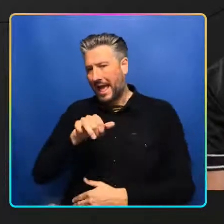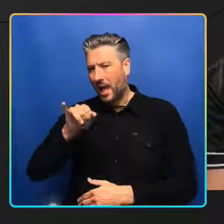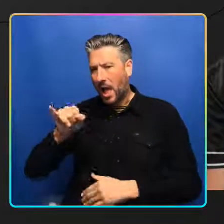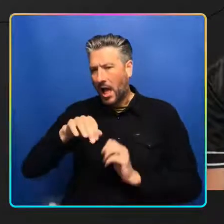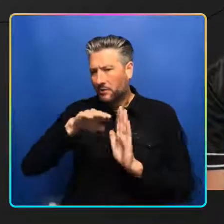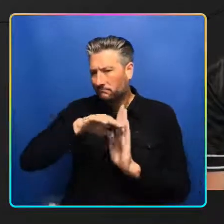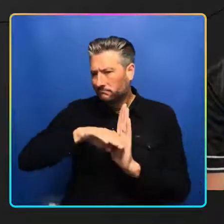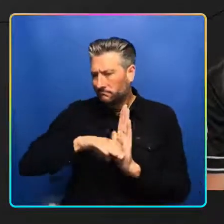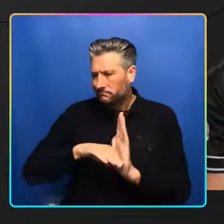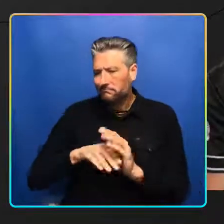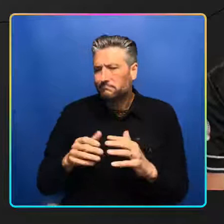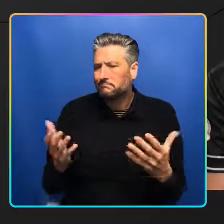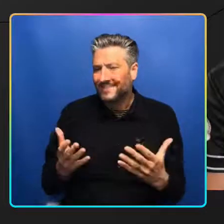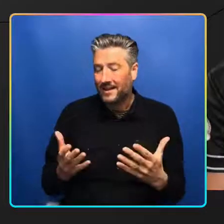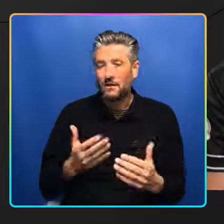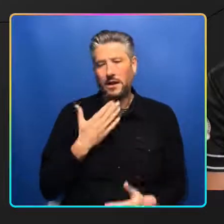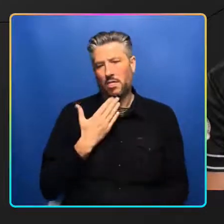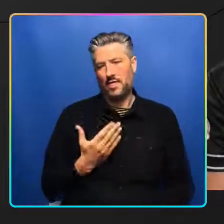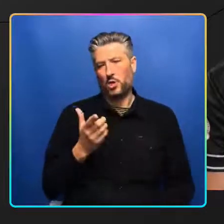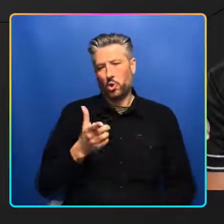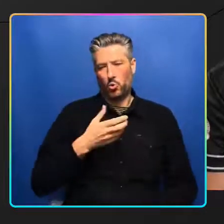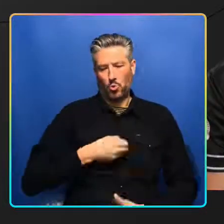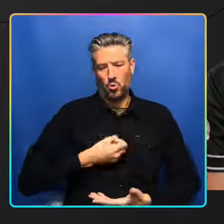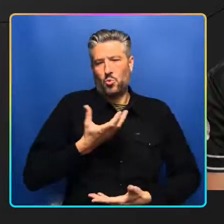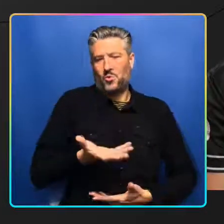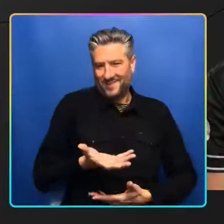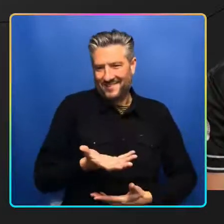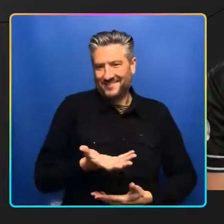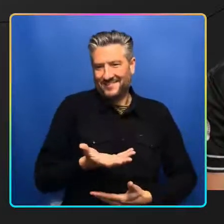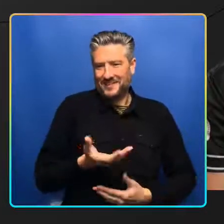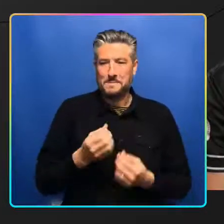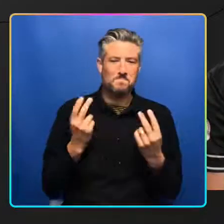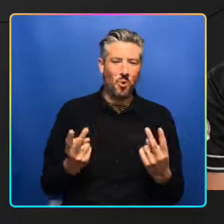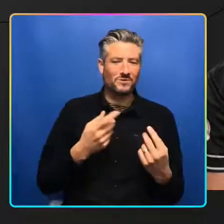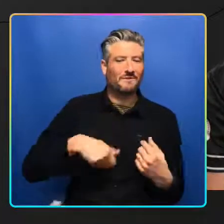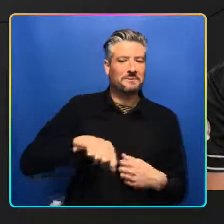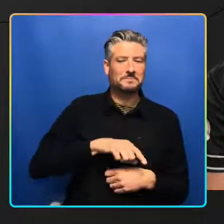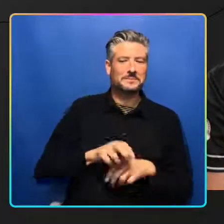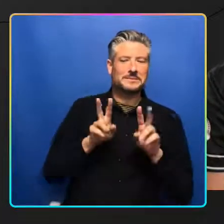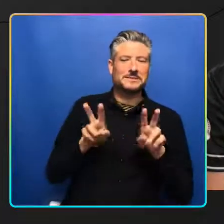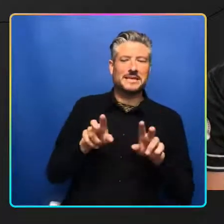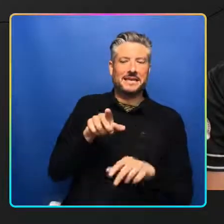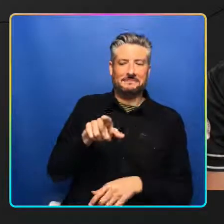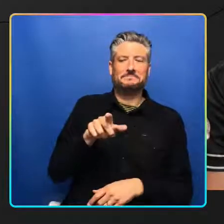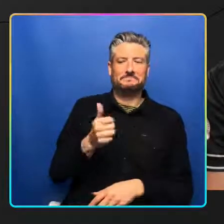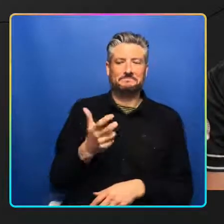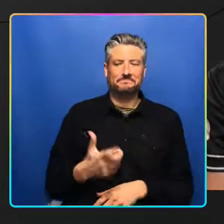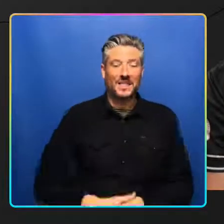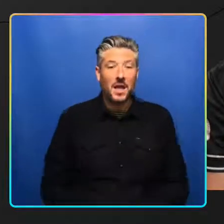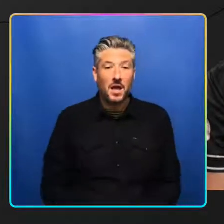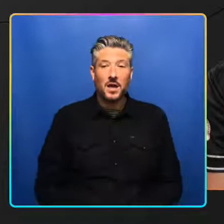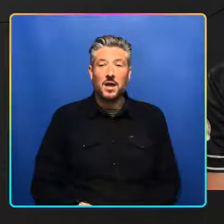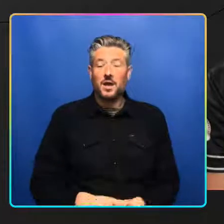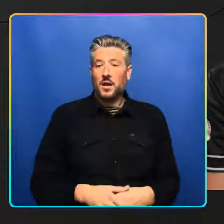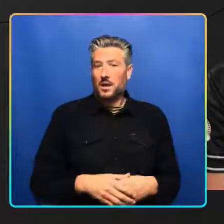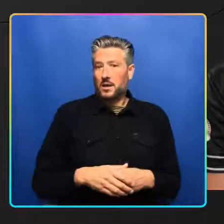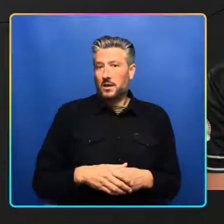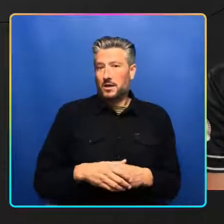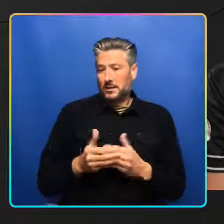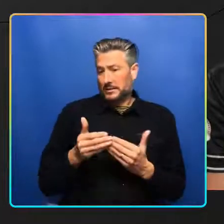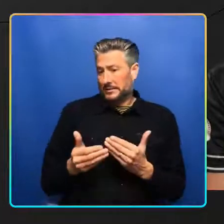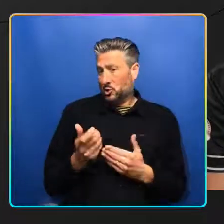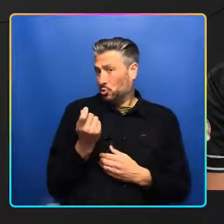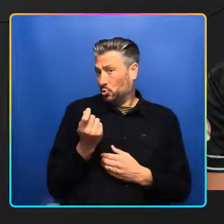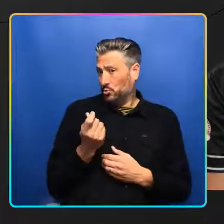it's really important for us. Very quickly, before we move on to our quick fire round, just to prepare you, that is